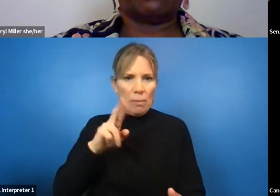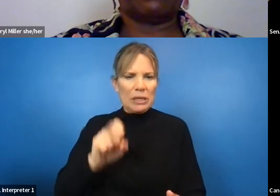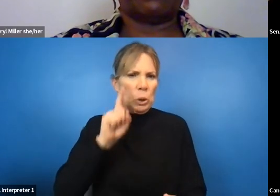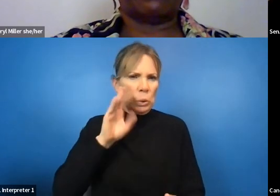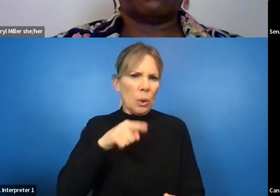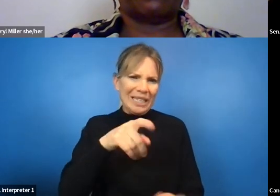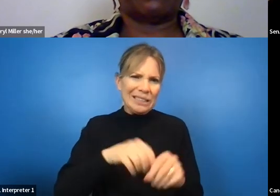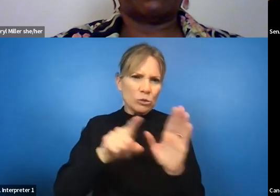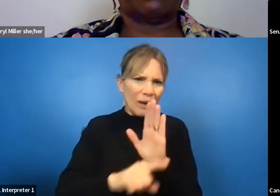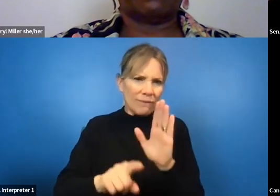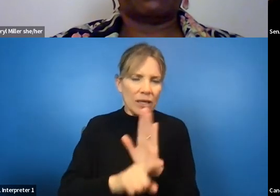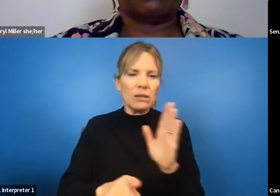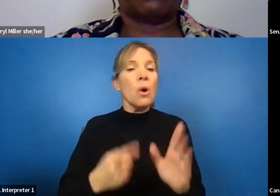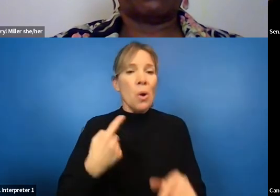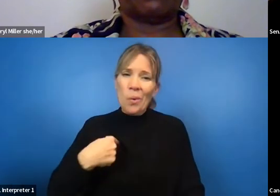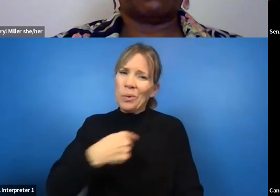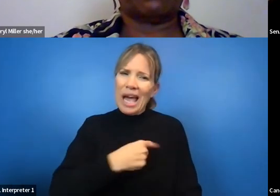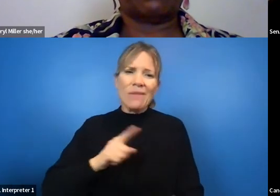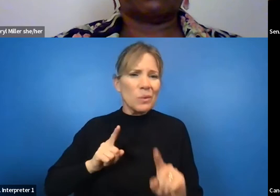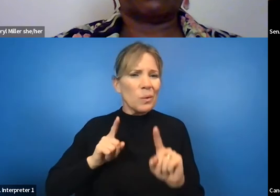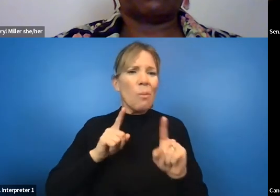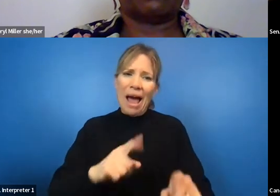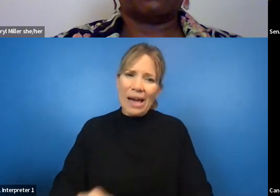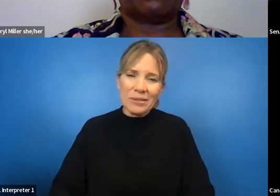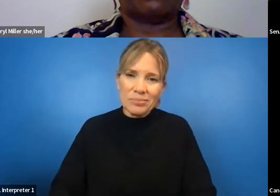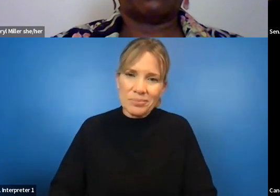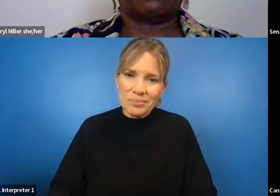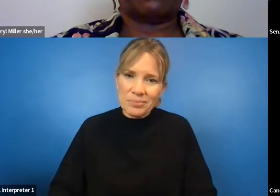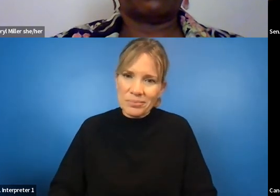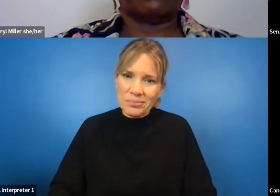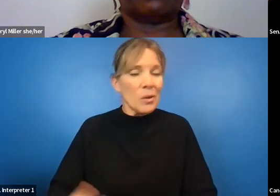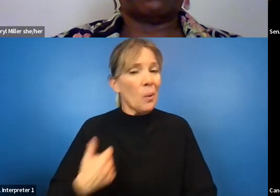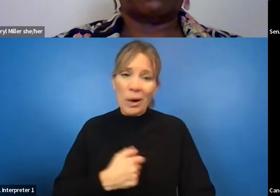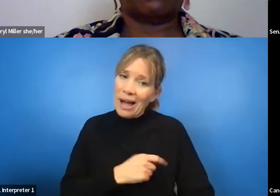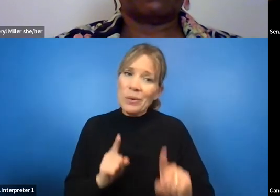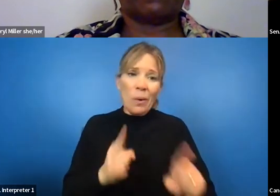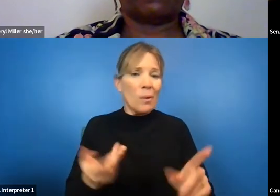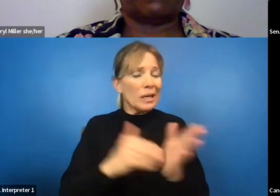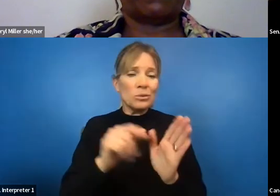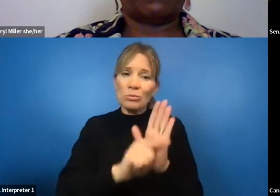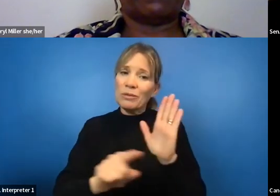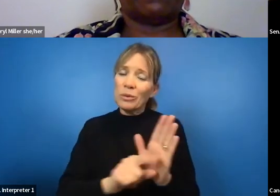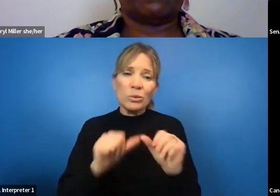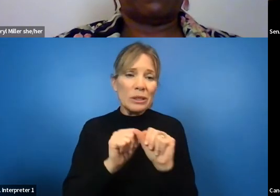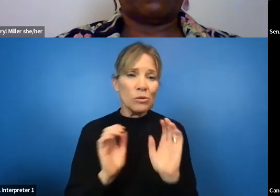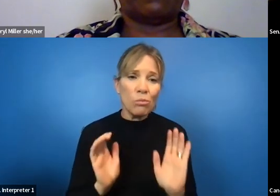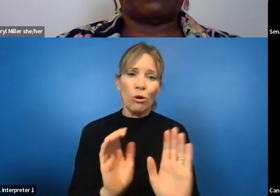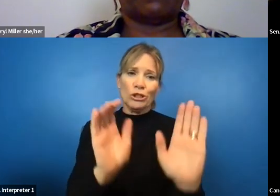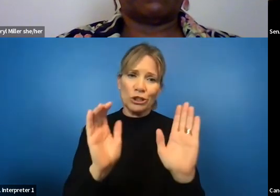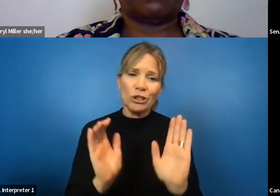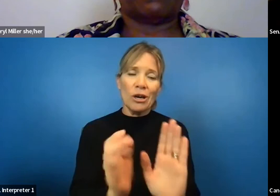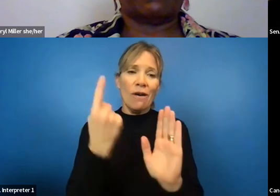in Springfield, we're going to have to go back down to Springfield to continue to push for